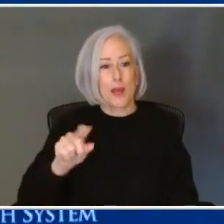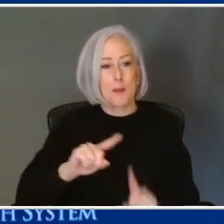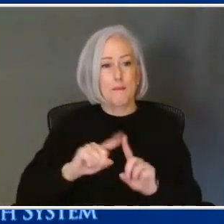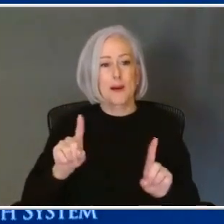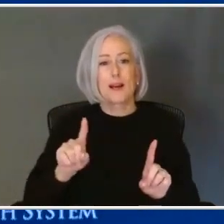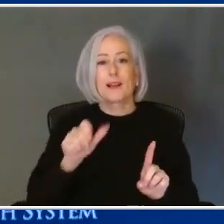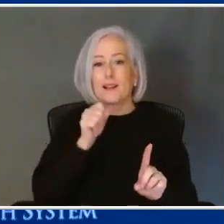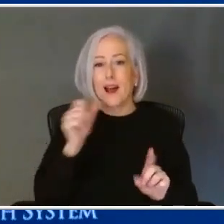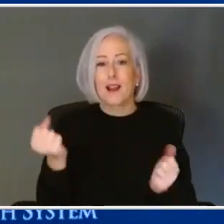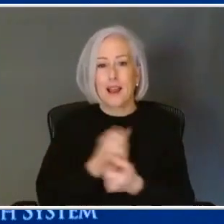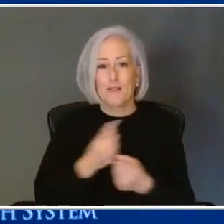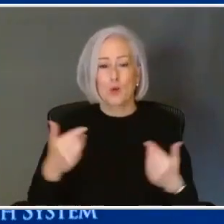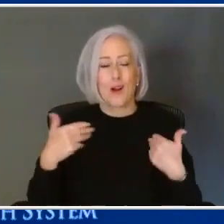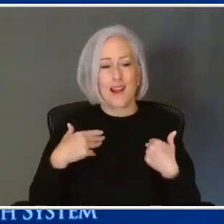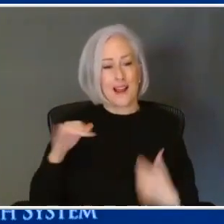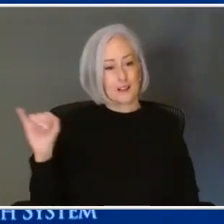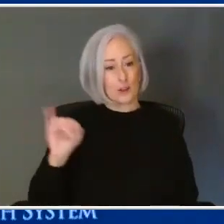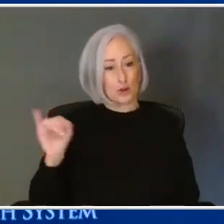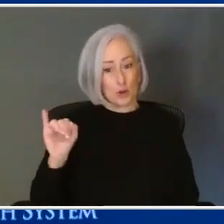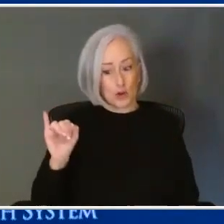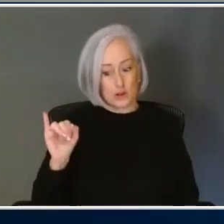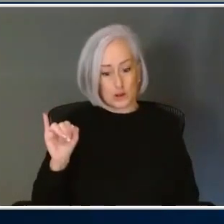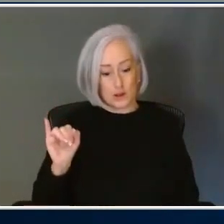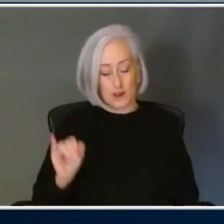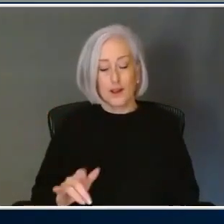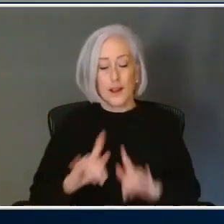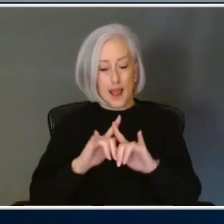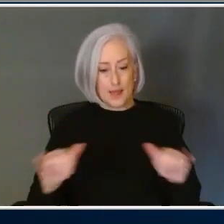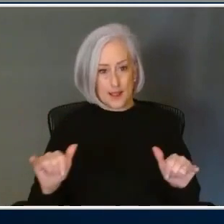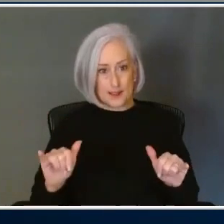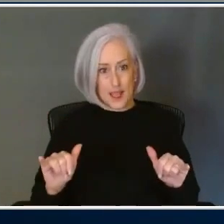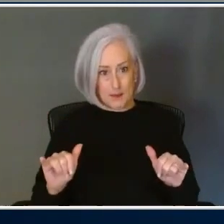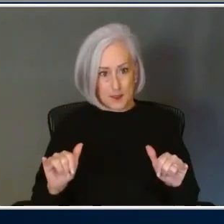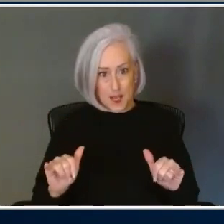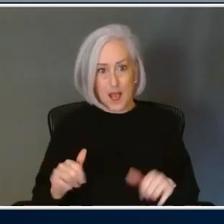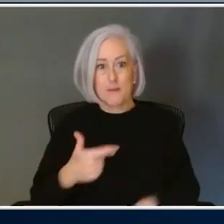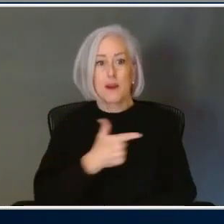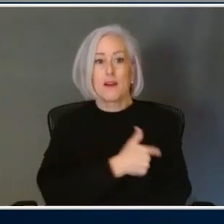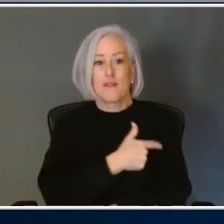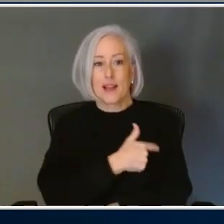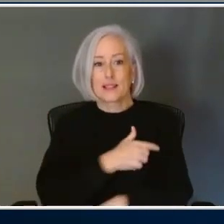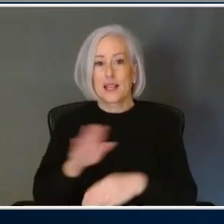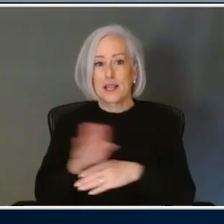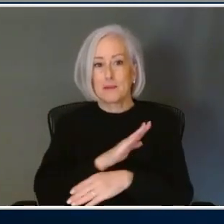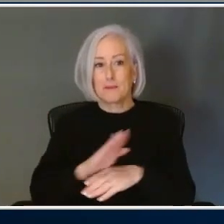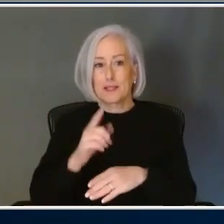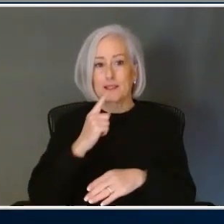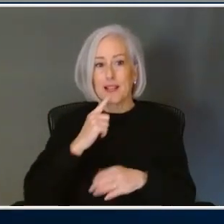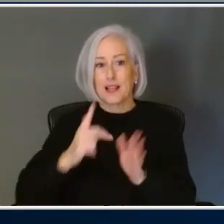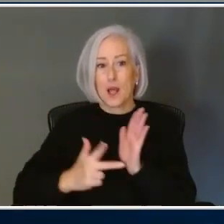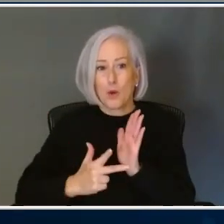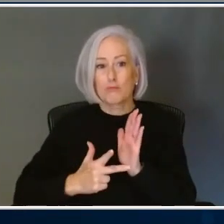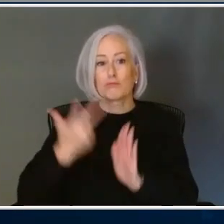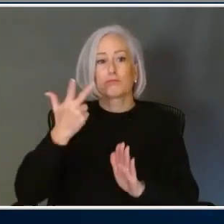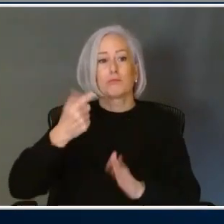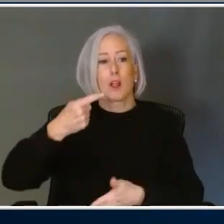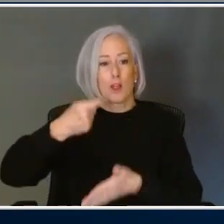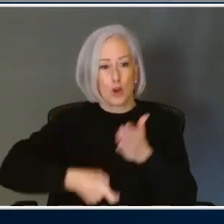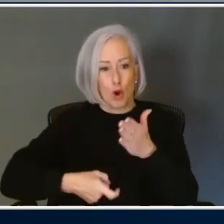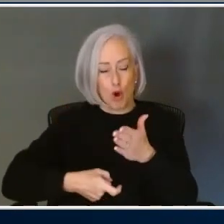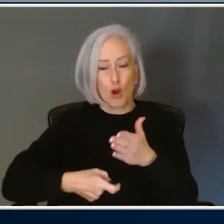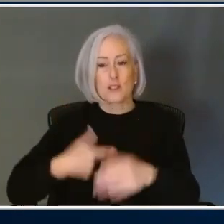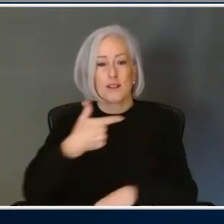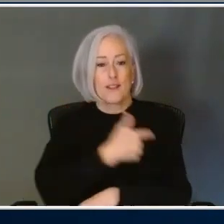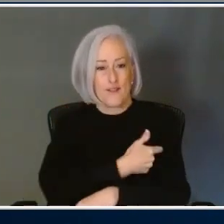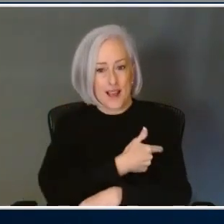as we know. And at the same time, the vaccine companies have talked about quadrupling the price of the vaccine sometime in this year. Do you think